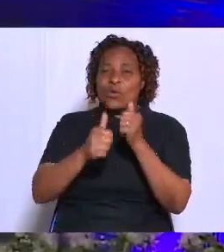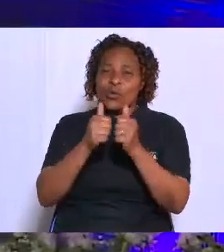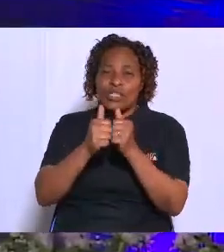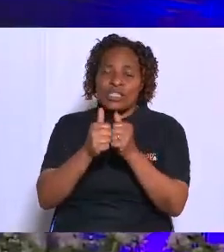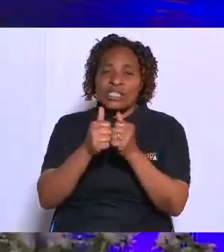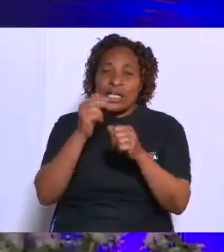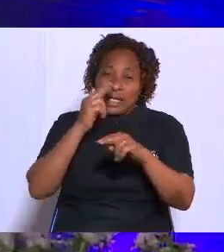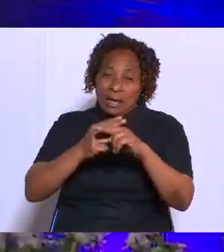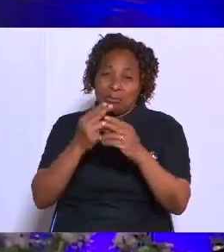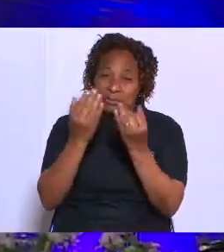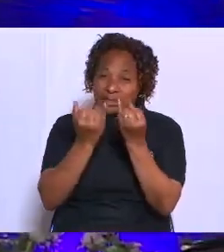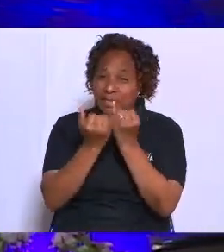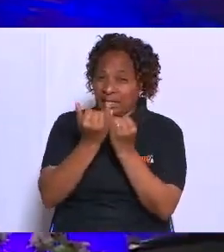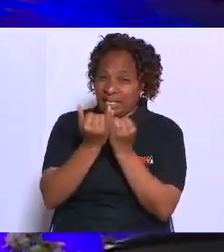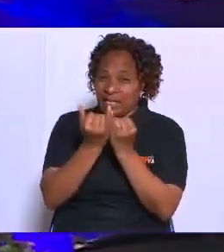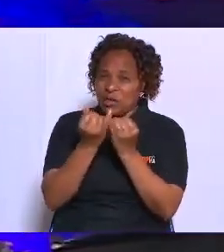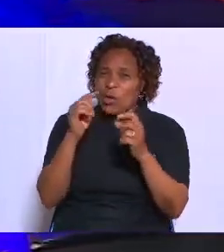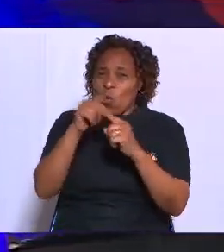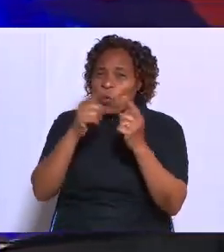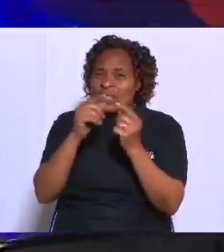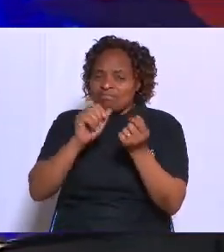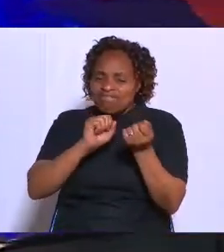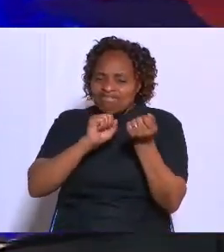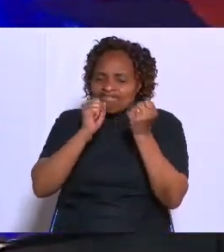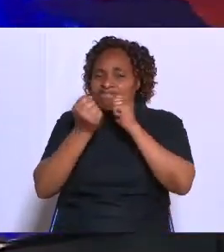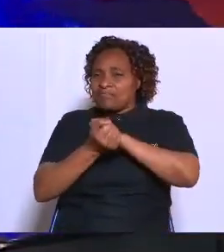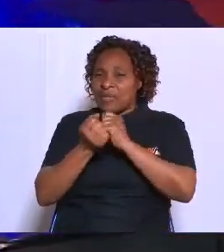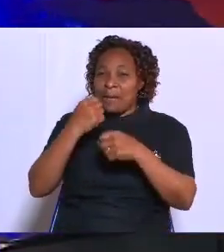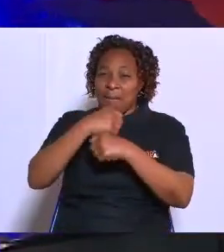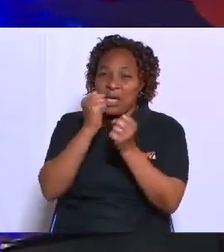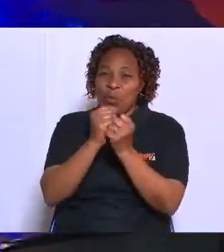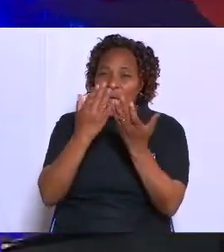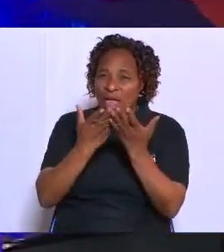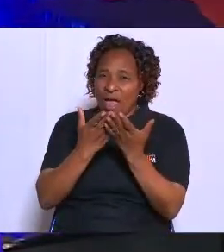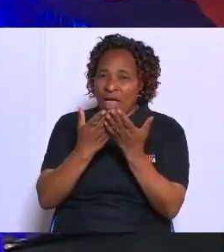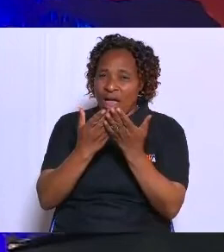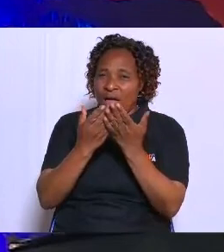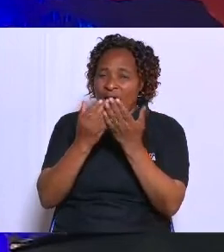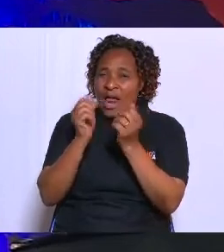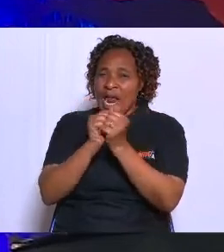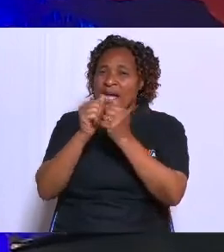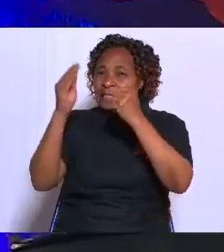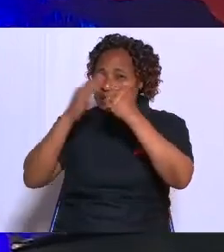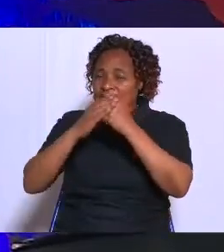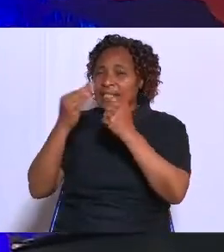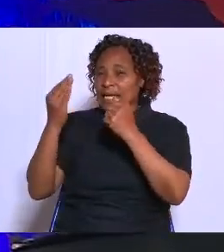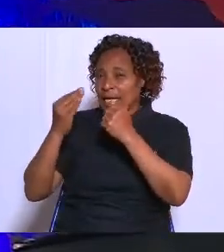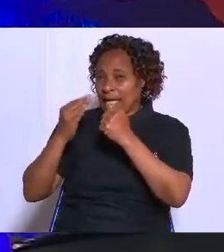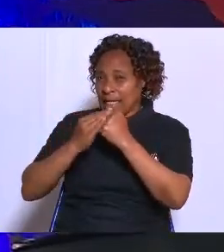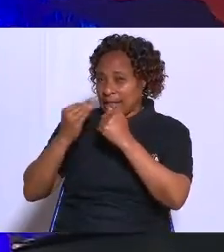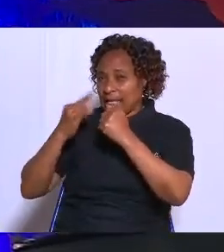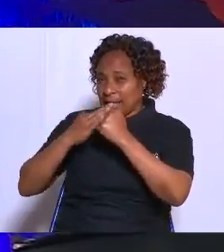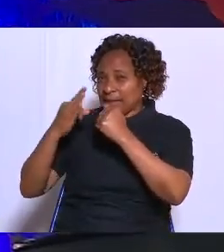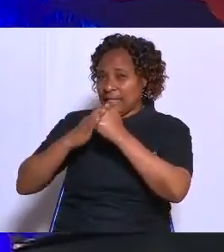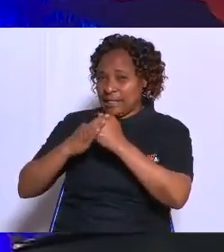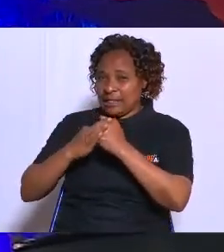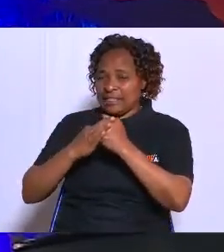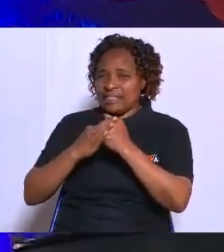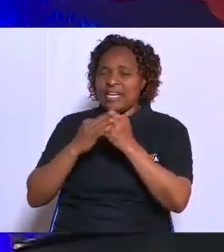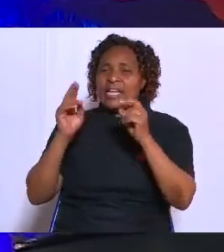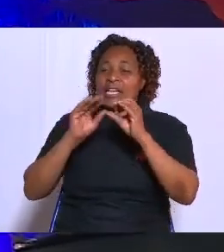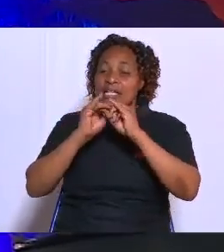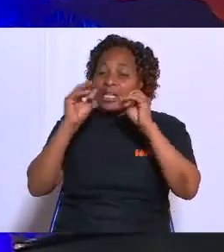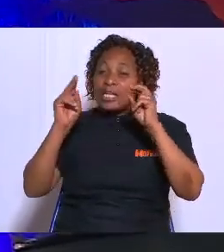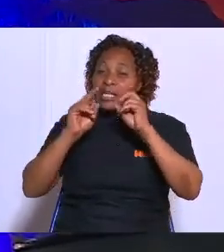Saturday when was the change made in 1988 the international standards